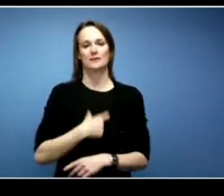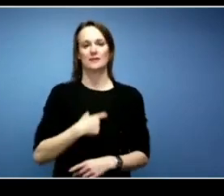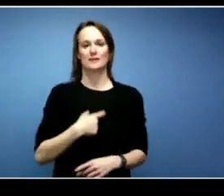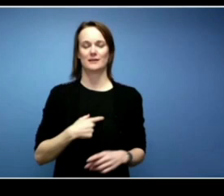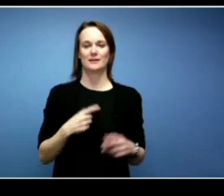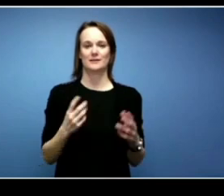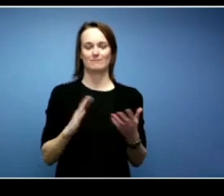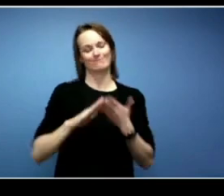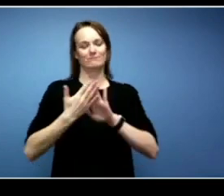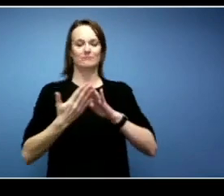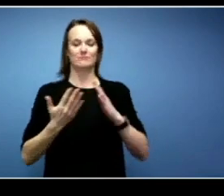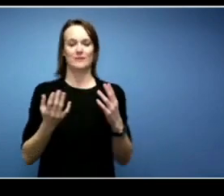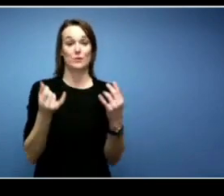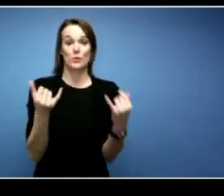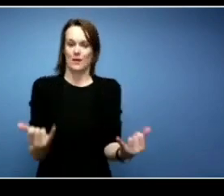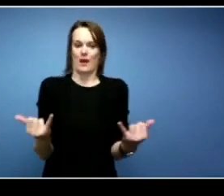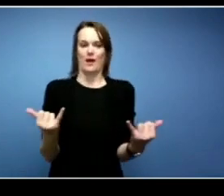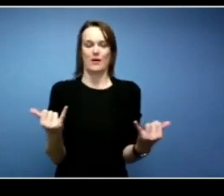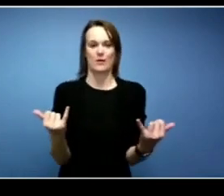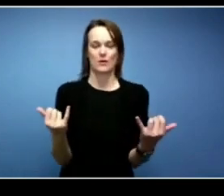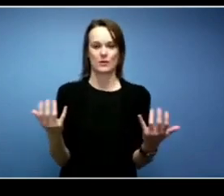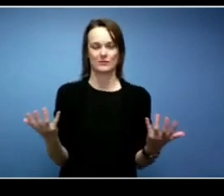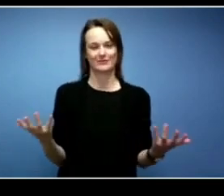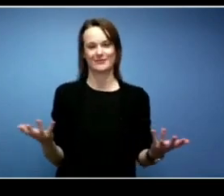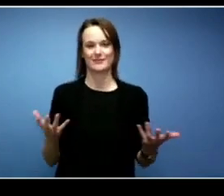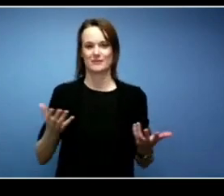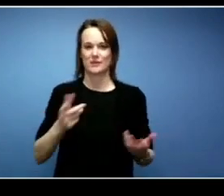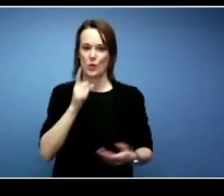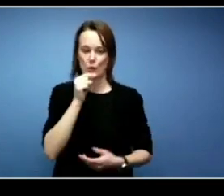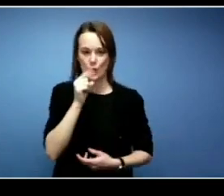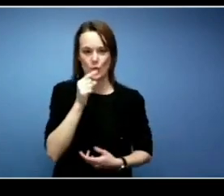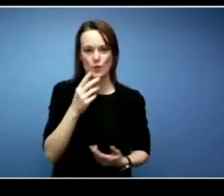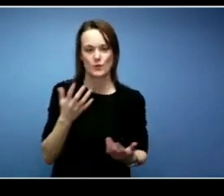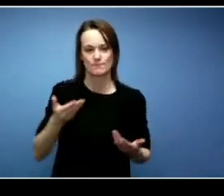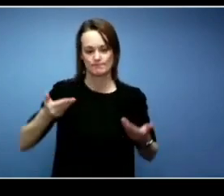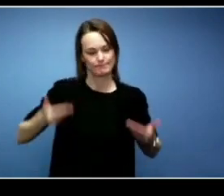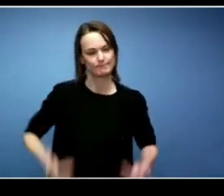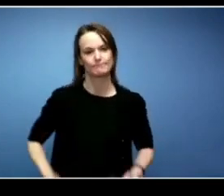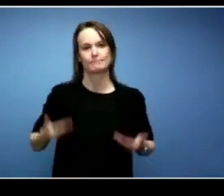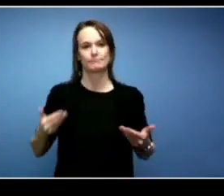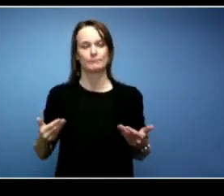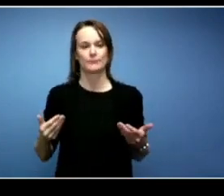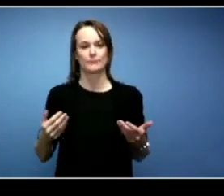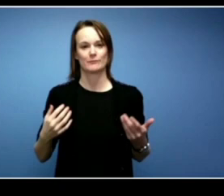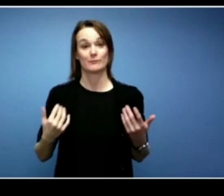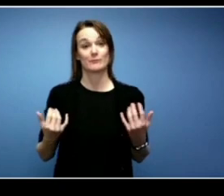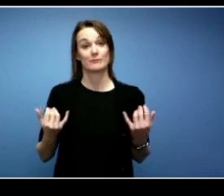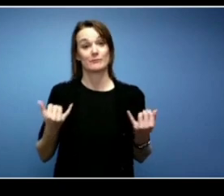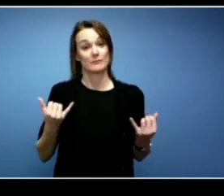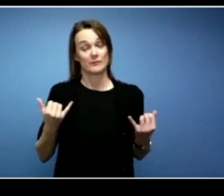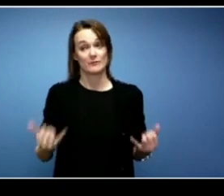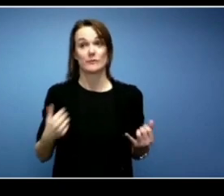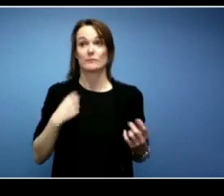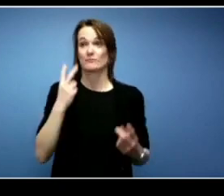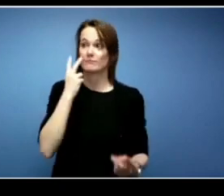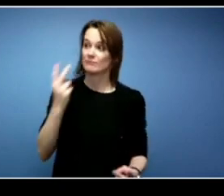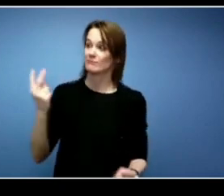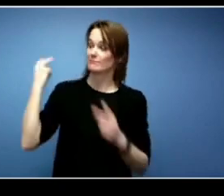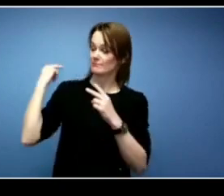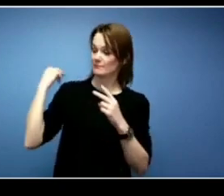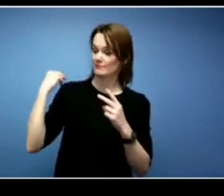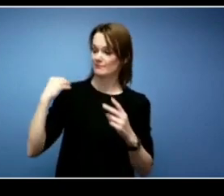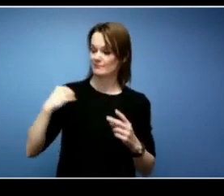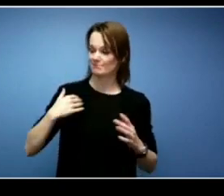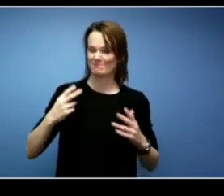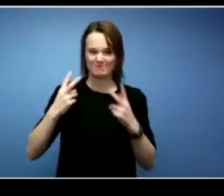I, and have really been reflective of those experiences that I've had growing up that have brought me